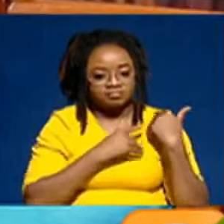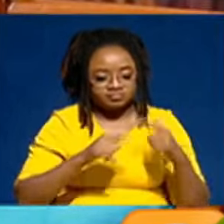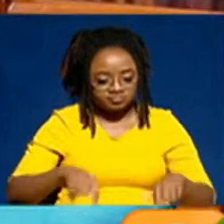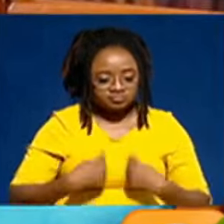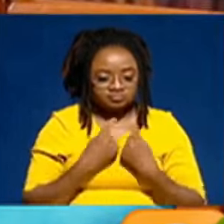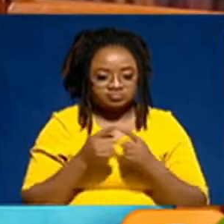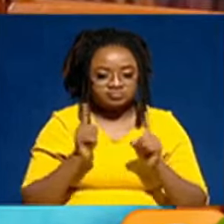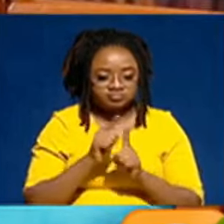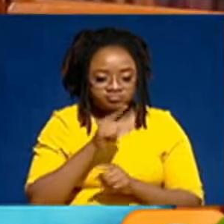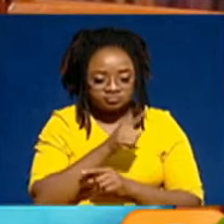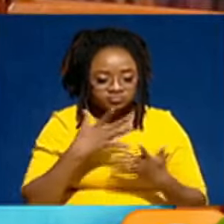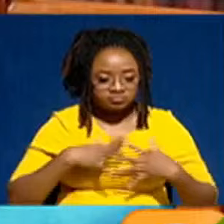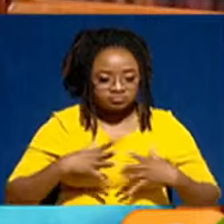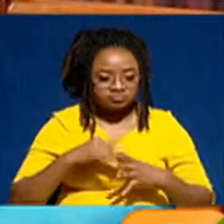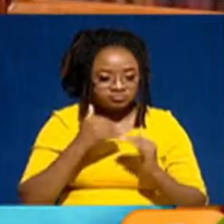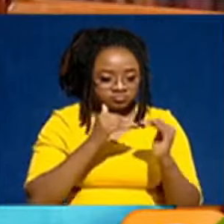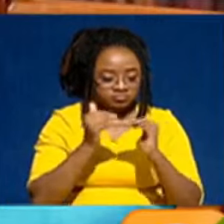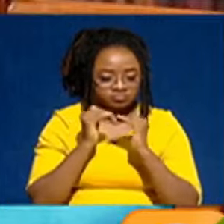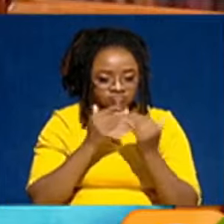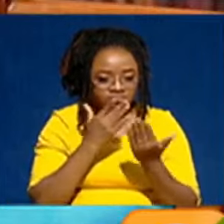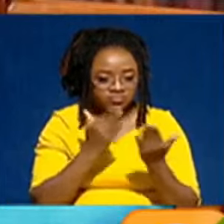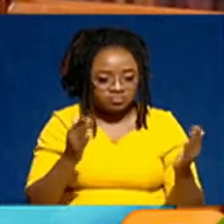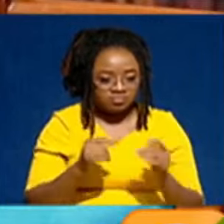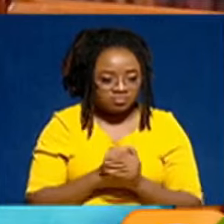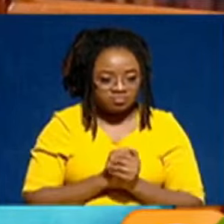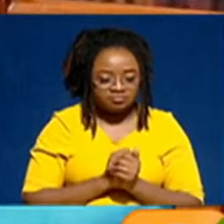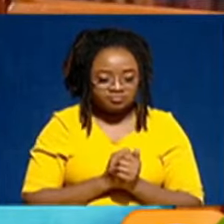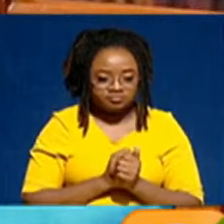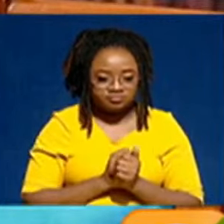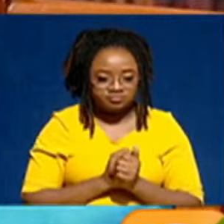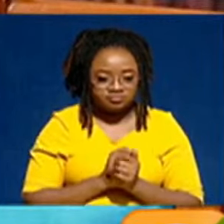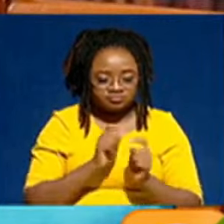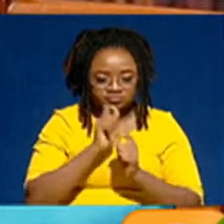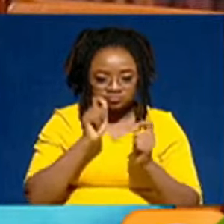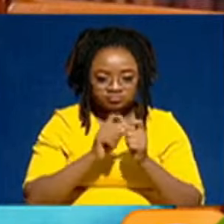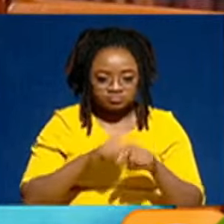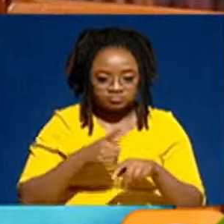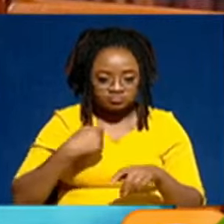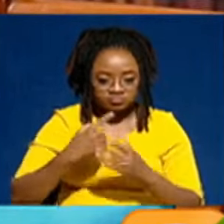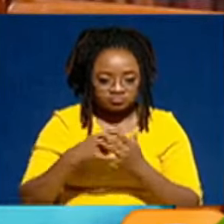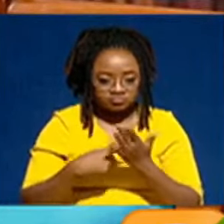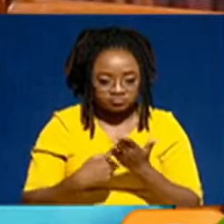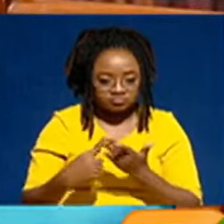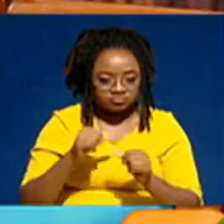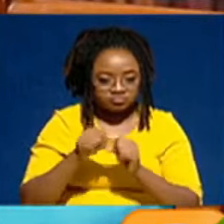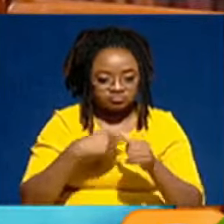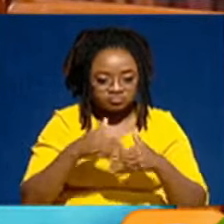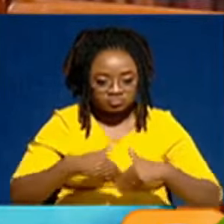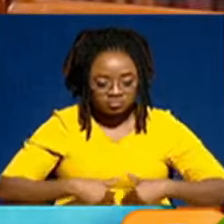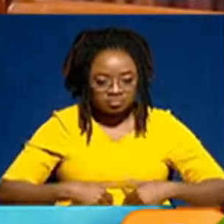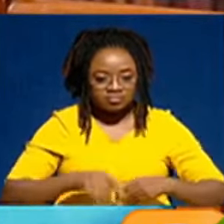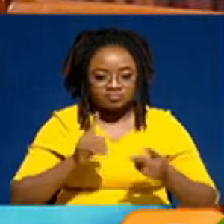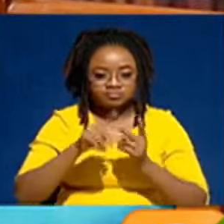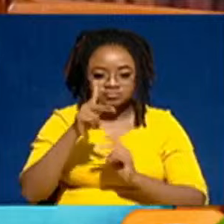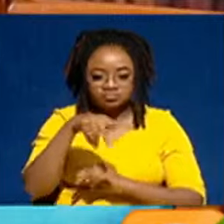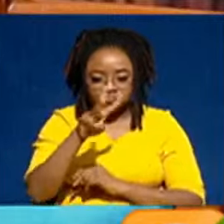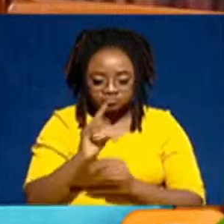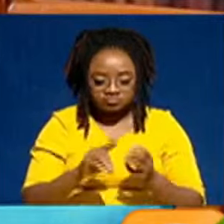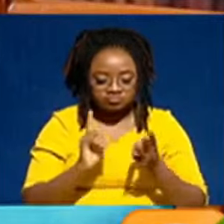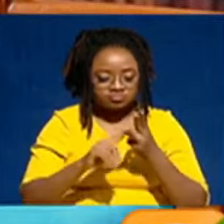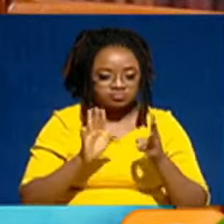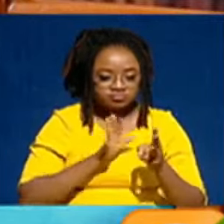are also equitably, looked at, especially when you talk about the youth, people, persons with disability, women and